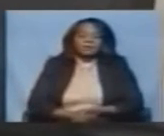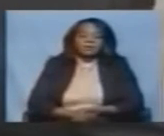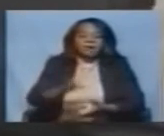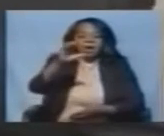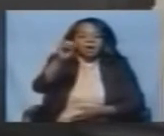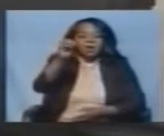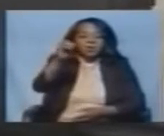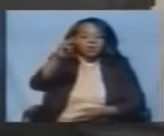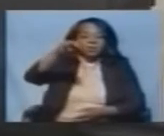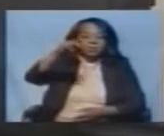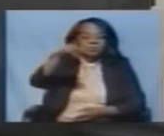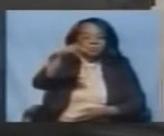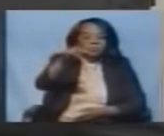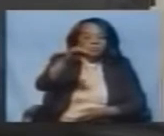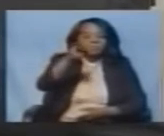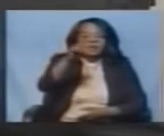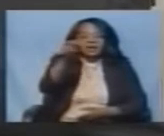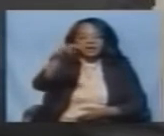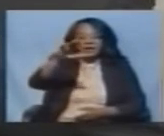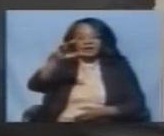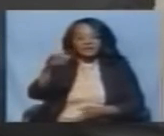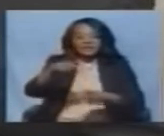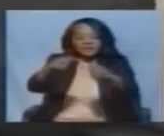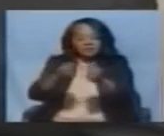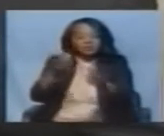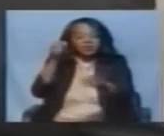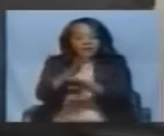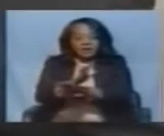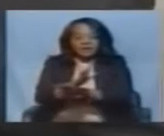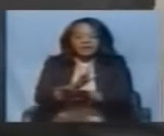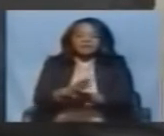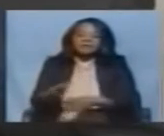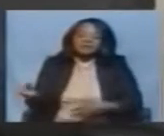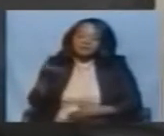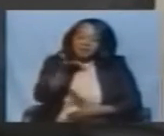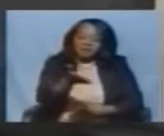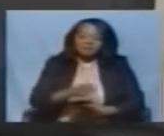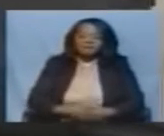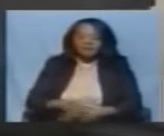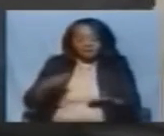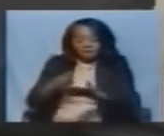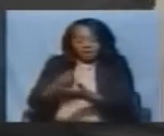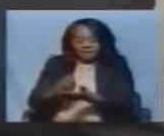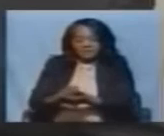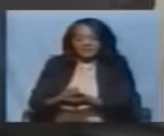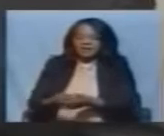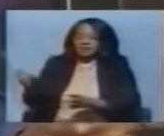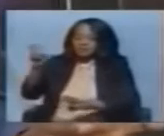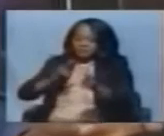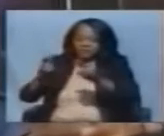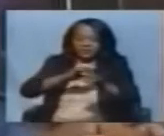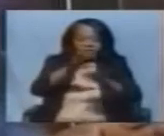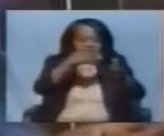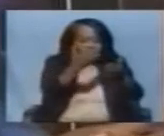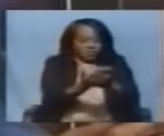have, employed a compliance manager at ZIPS, and we have put aside the funds to travel across the nation. To ensure you do all the